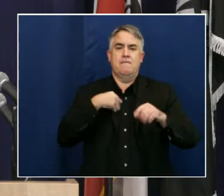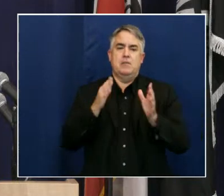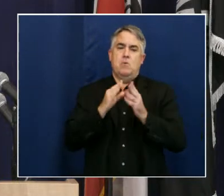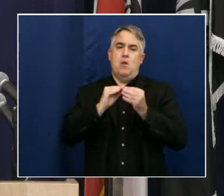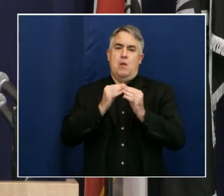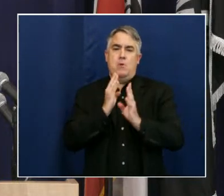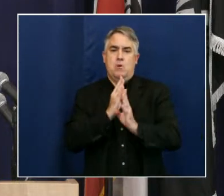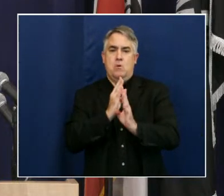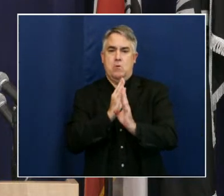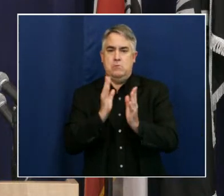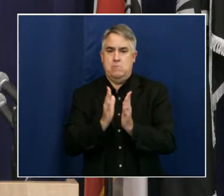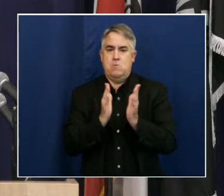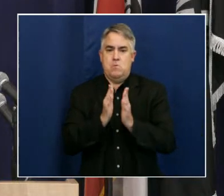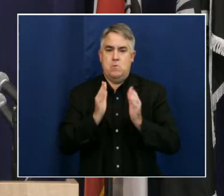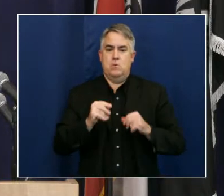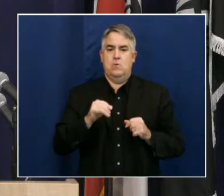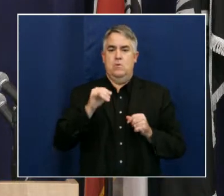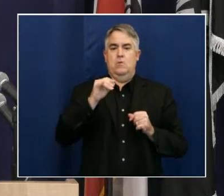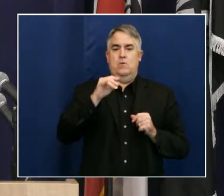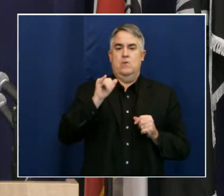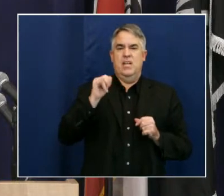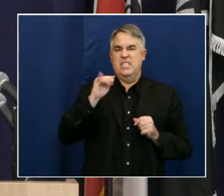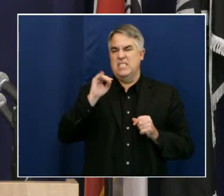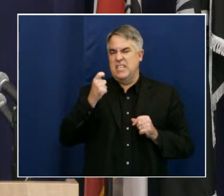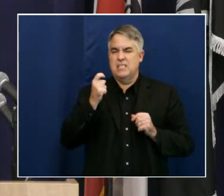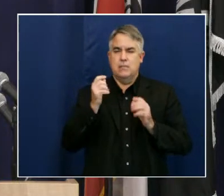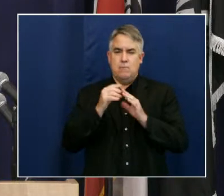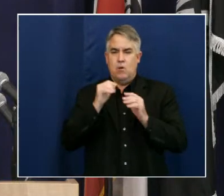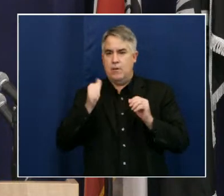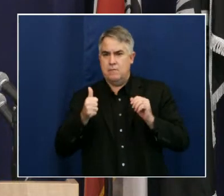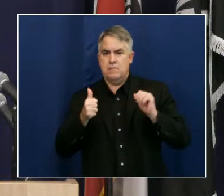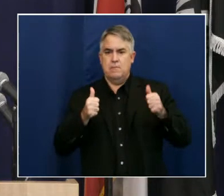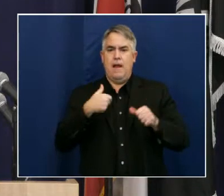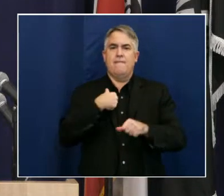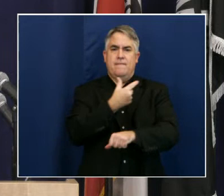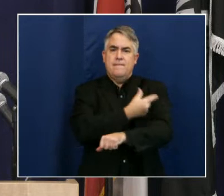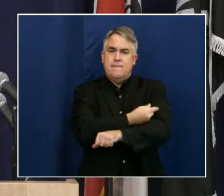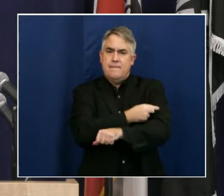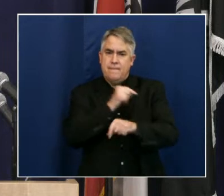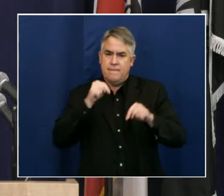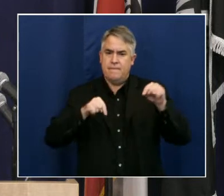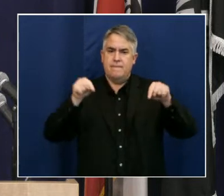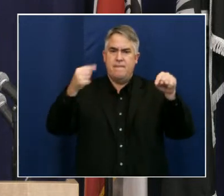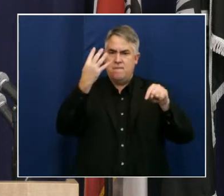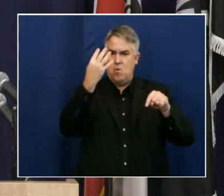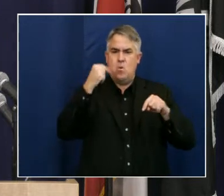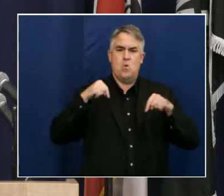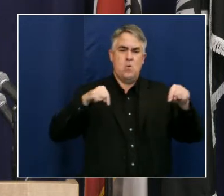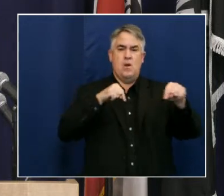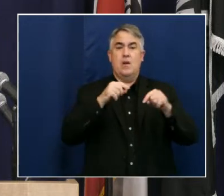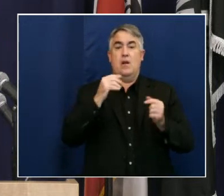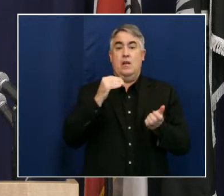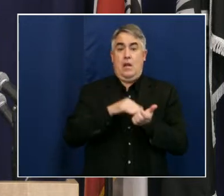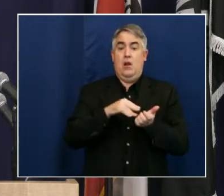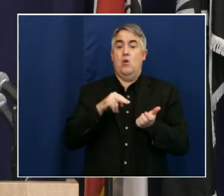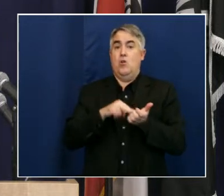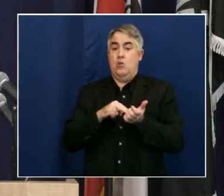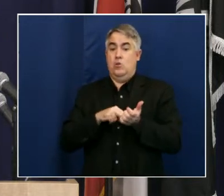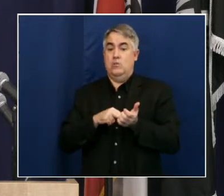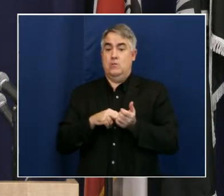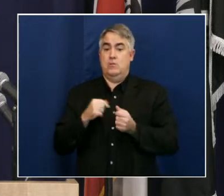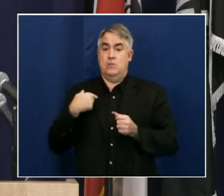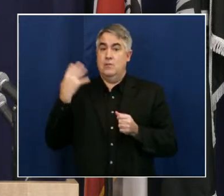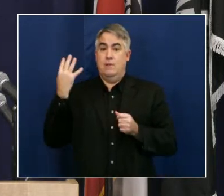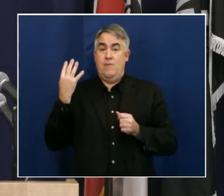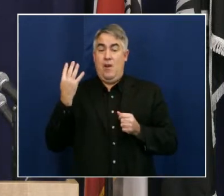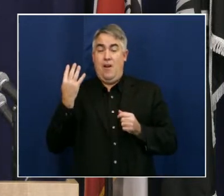also operating daily and providing vaccinations right now, again, to healthcare workers. We want to expand that from 4 to 12.